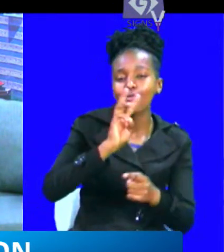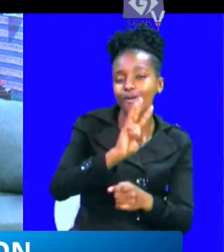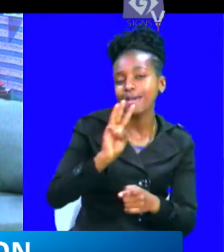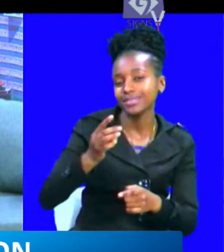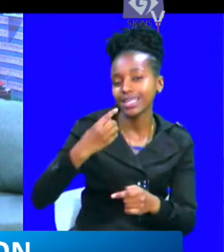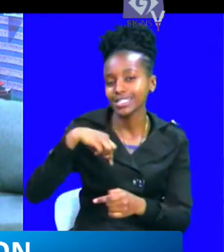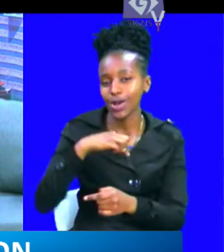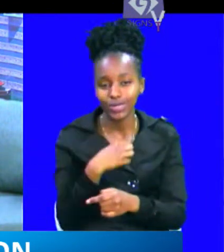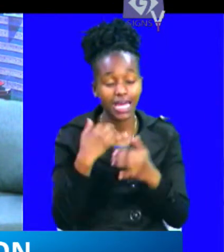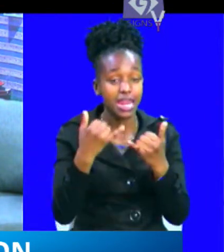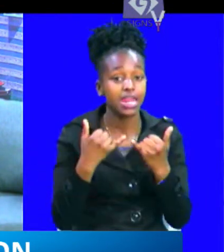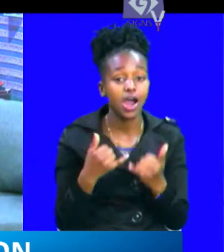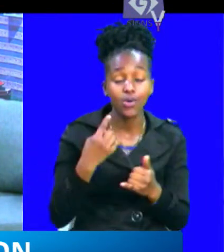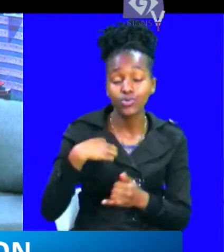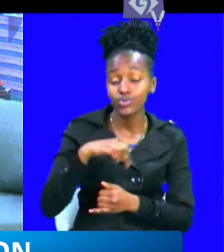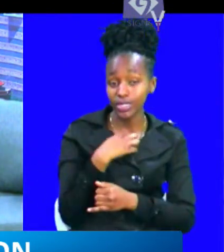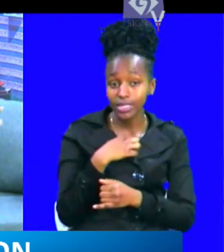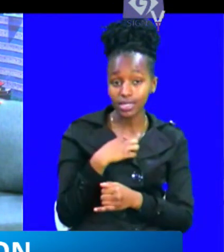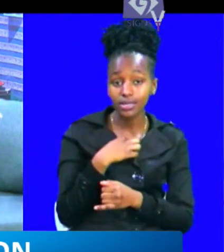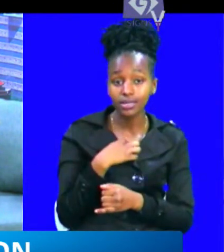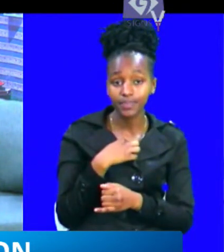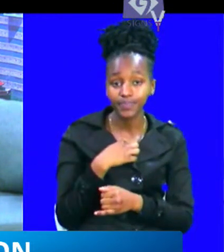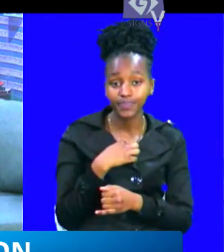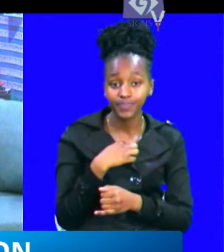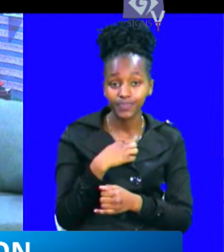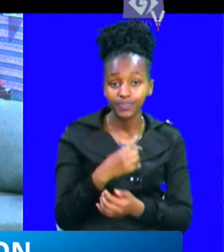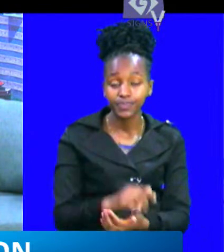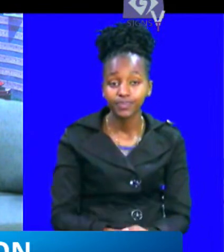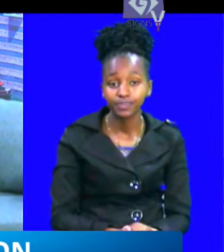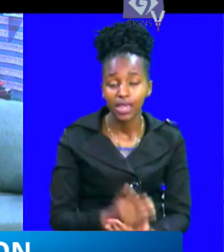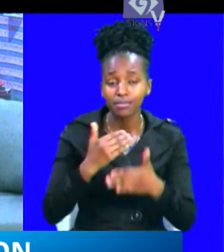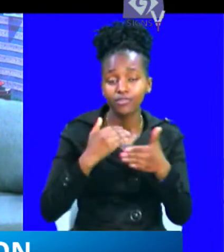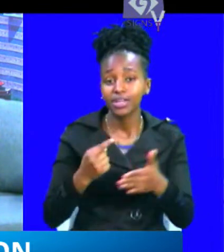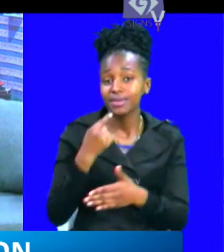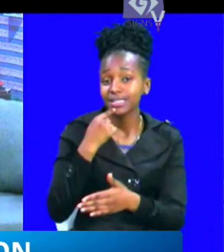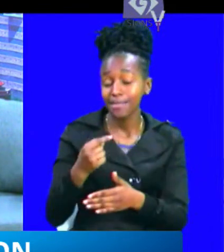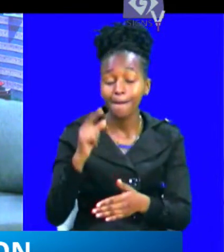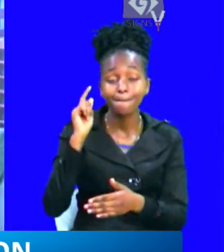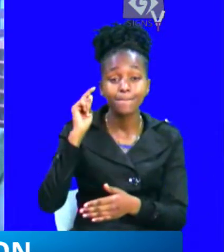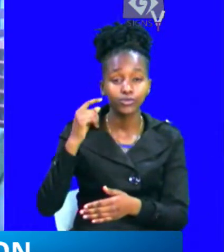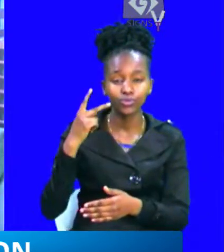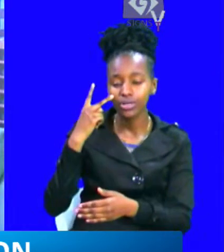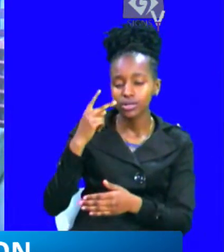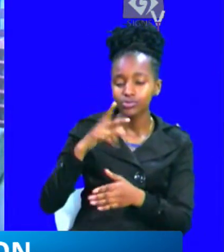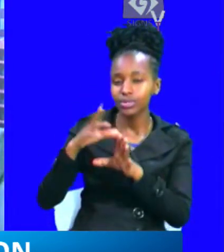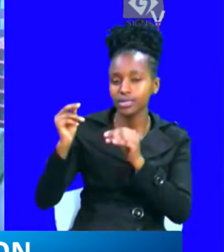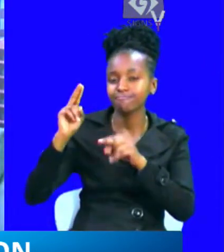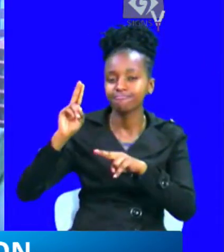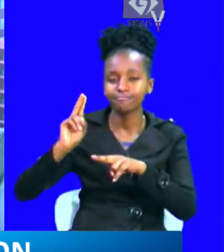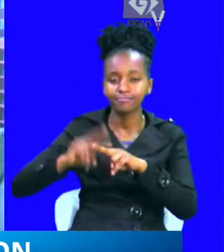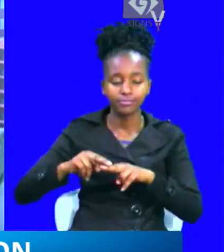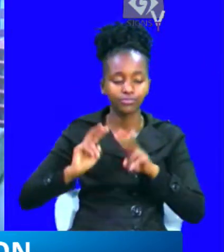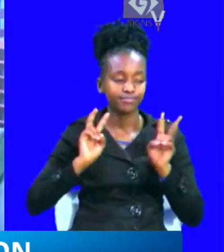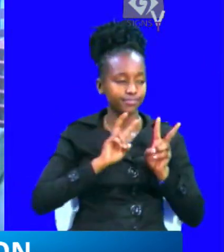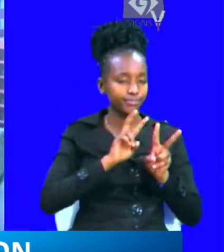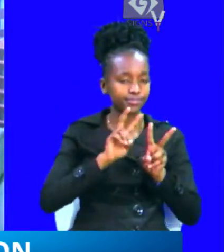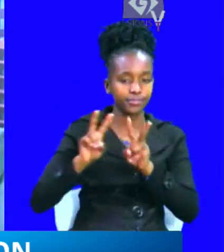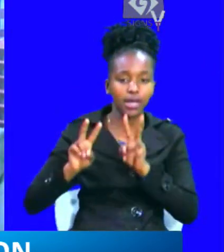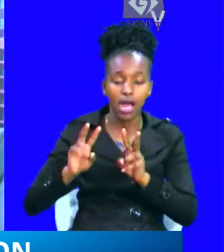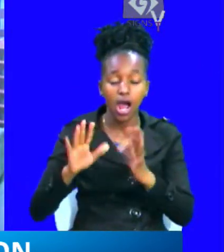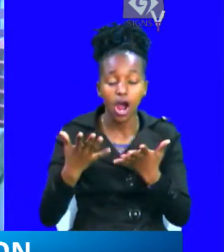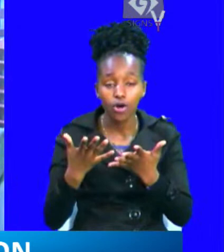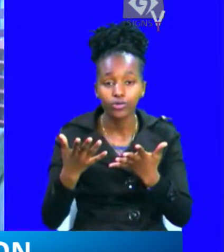so now as we are like I've said, we had to actually sit down and see how we